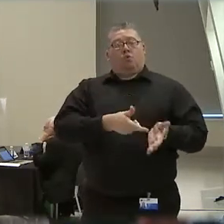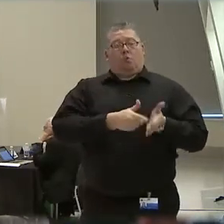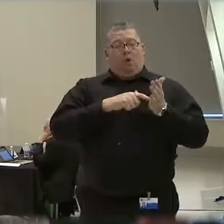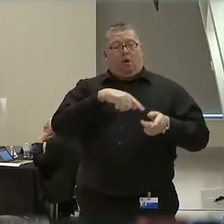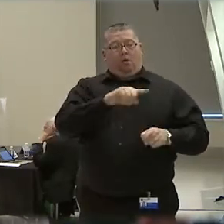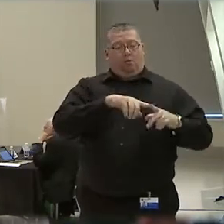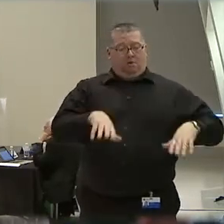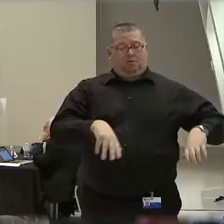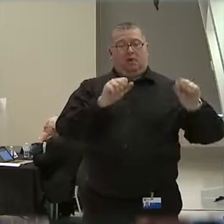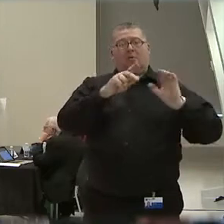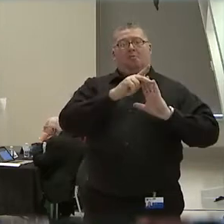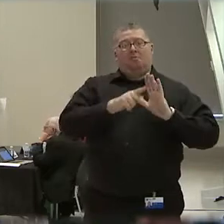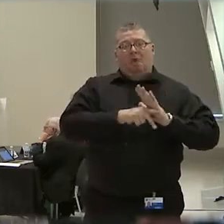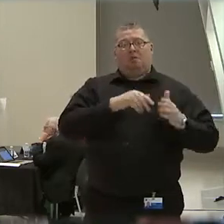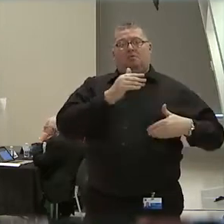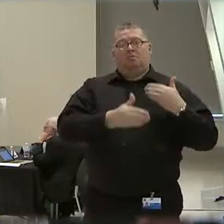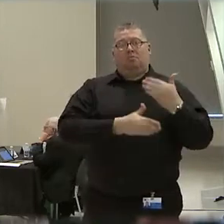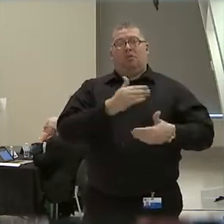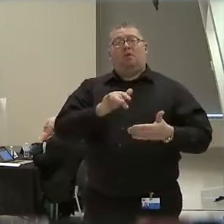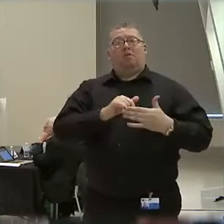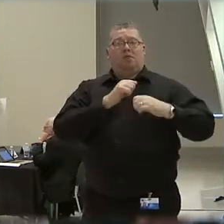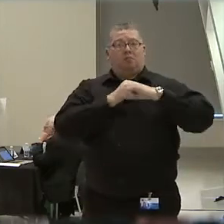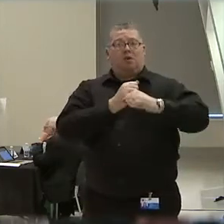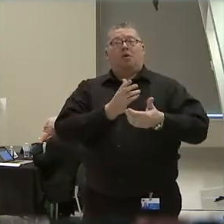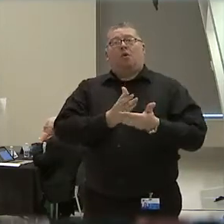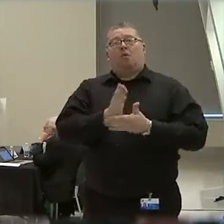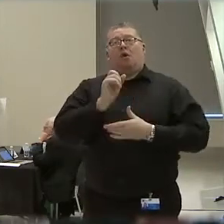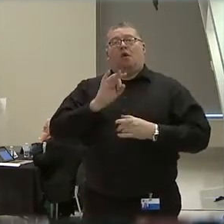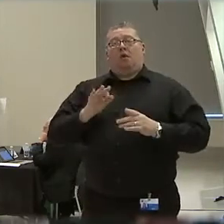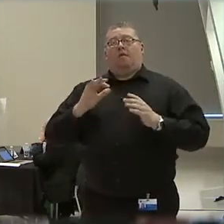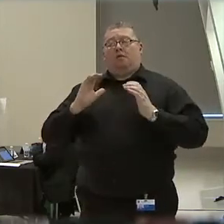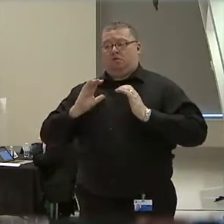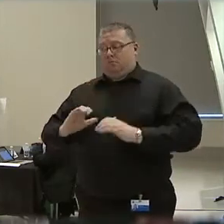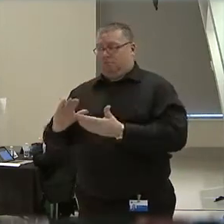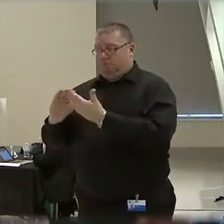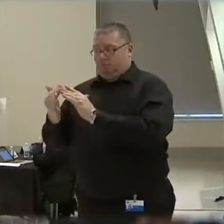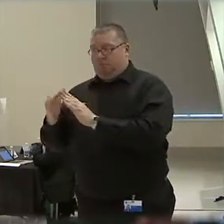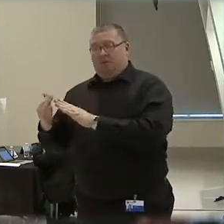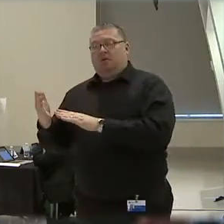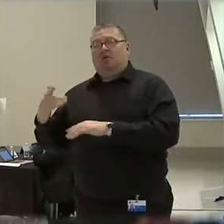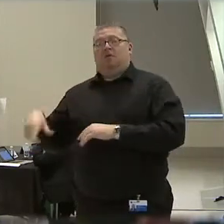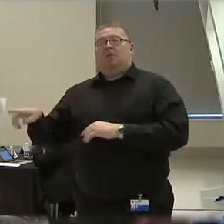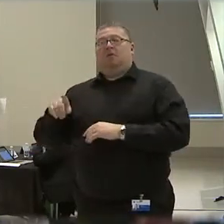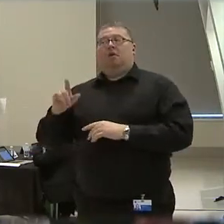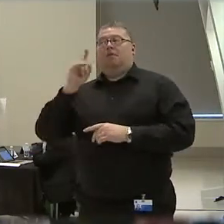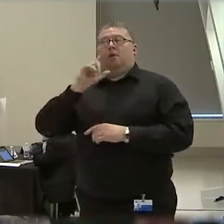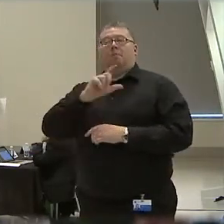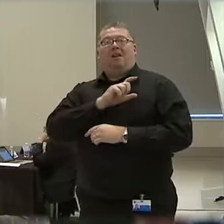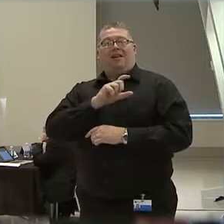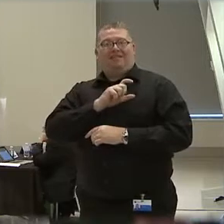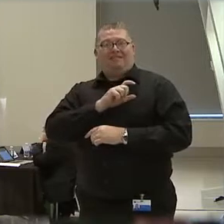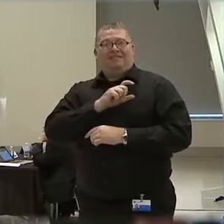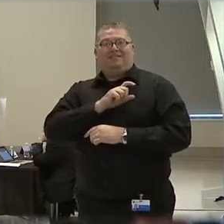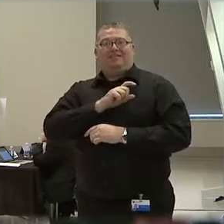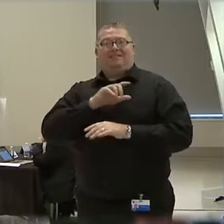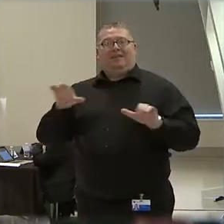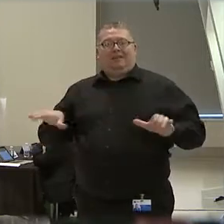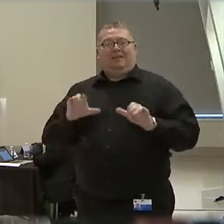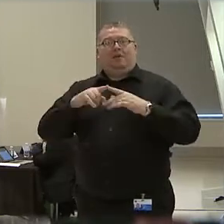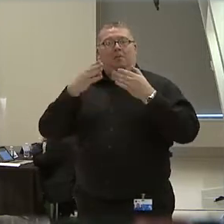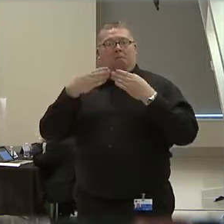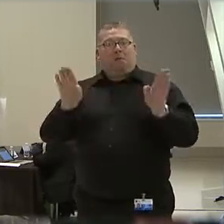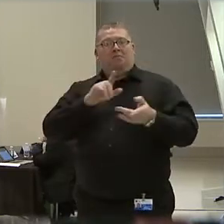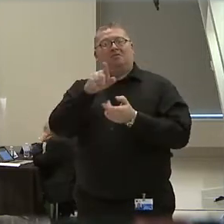adopt policies and procedures that protect the rights of civilians to record police activity in public, and specify